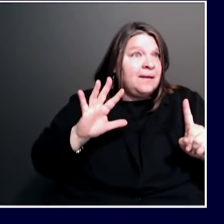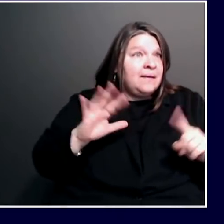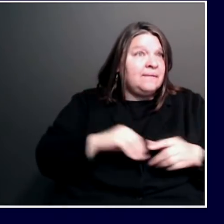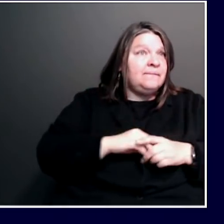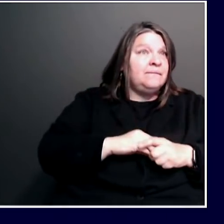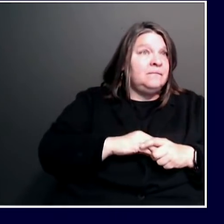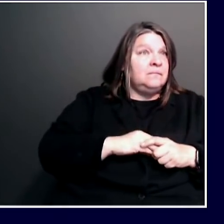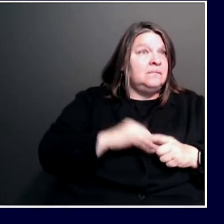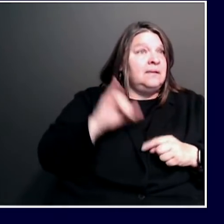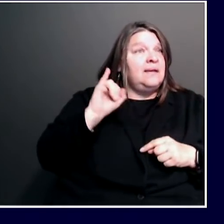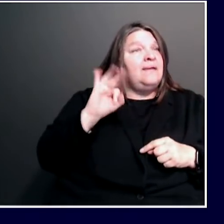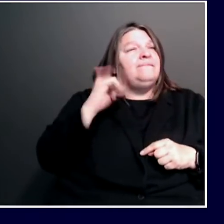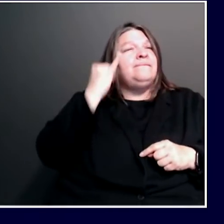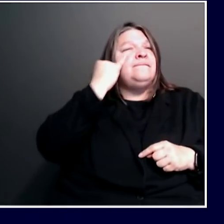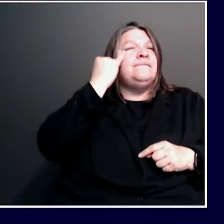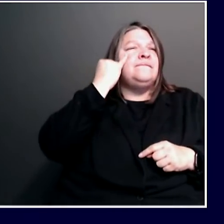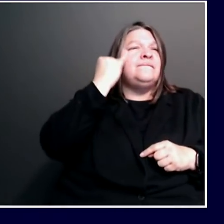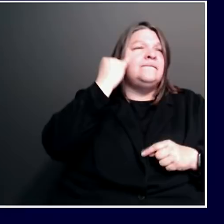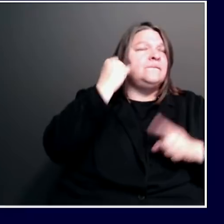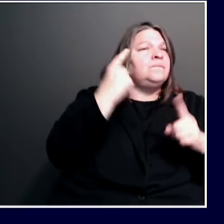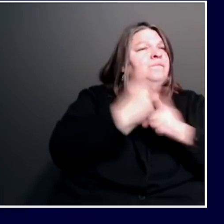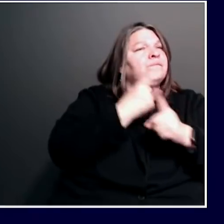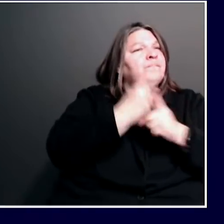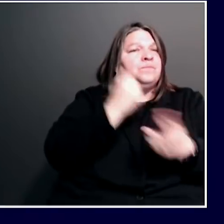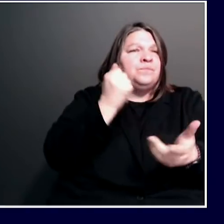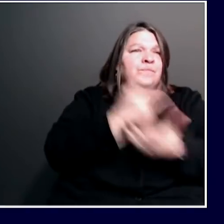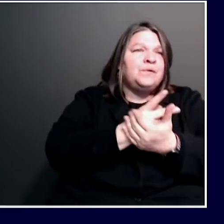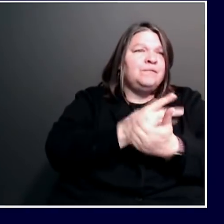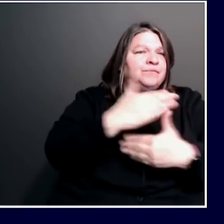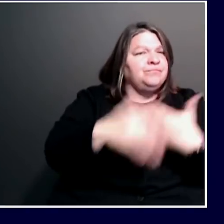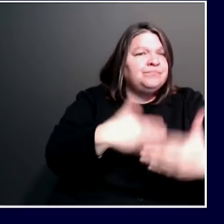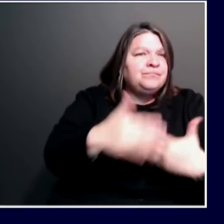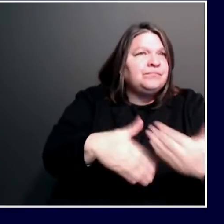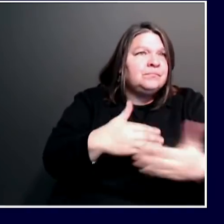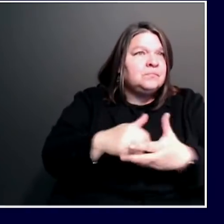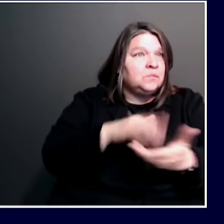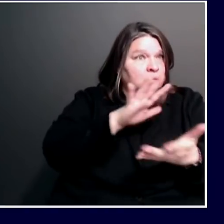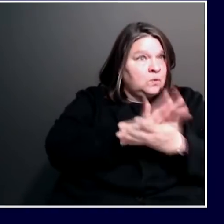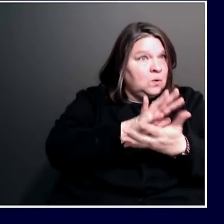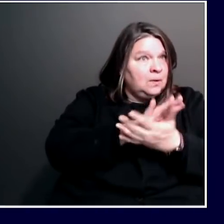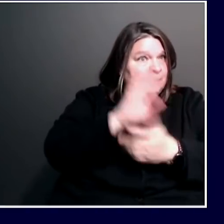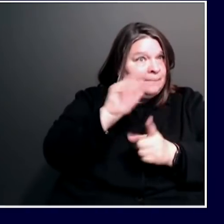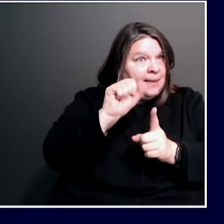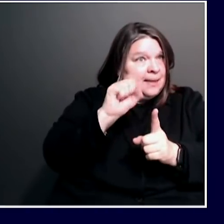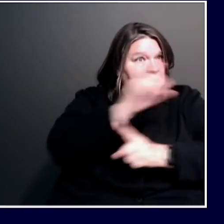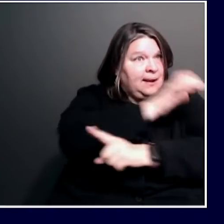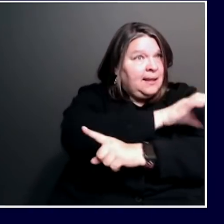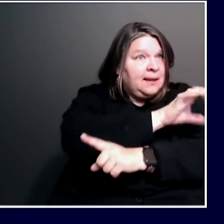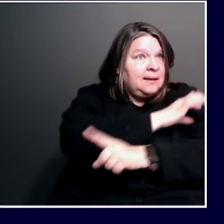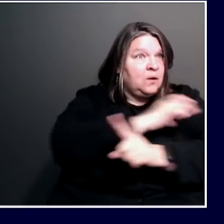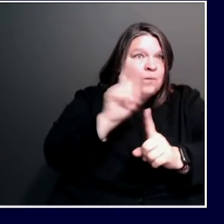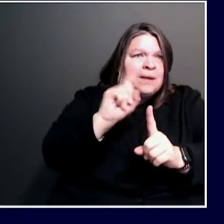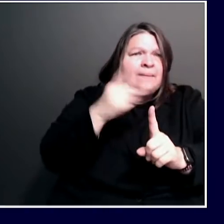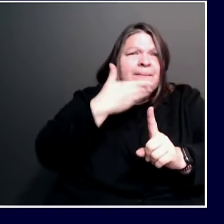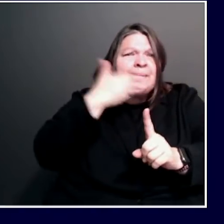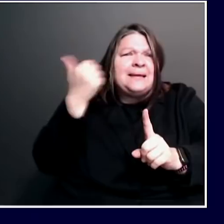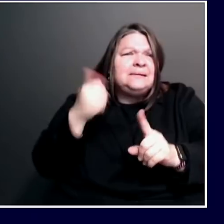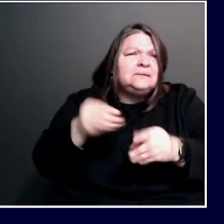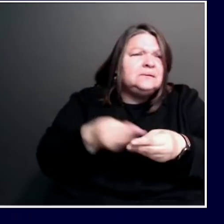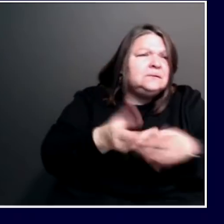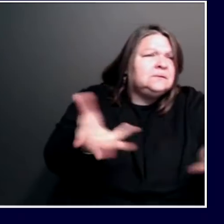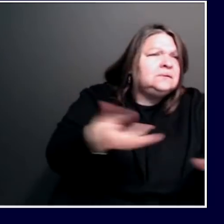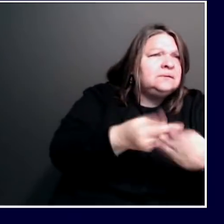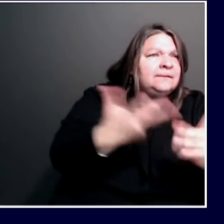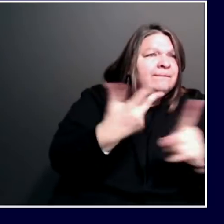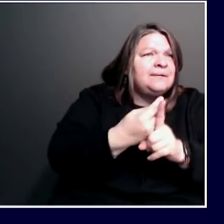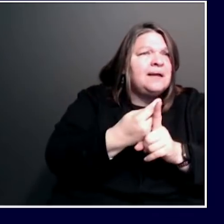use authorization that it's seeking, would those school-based clinics still be the appropriate venue or maybe the most effective venue to get those kids the shot,